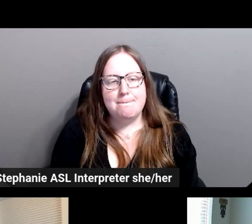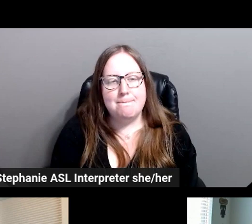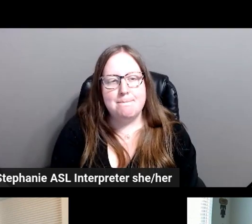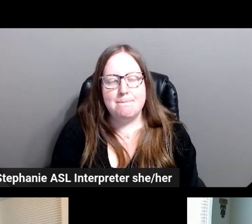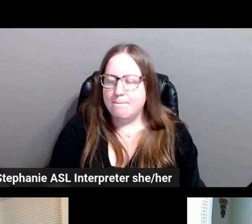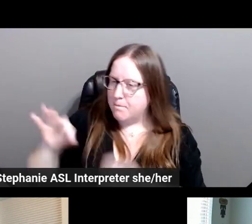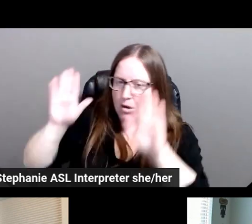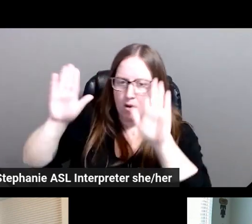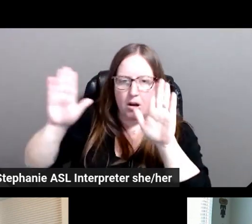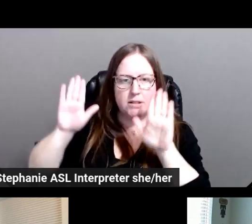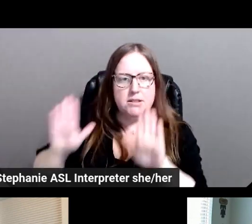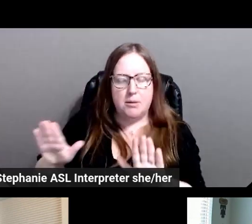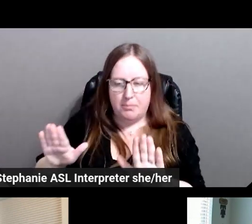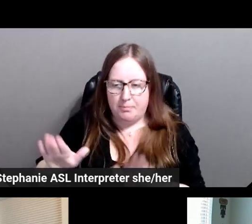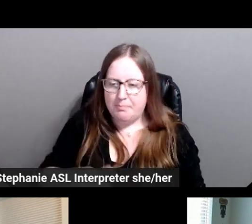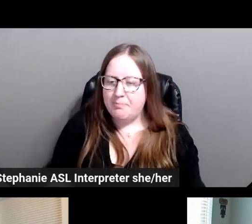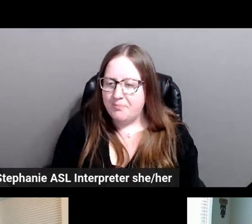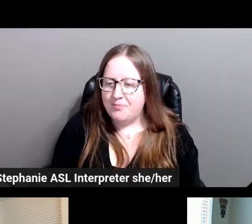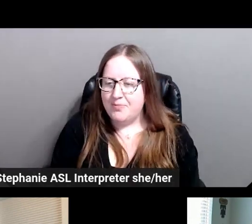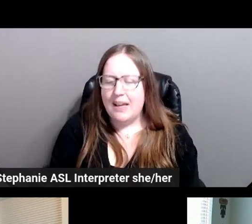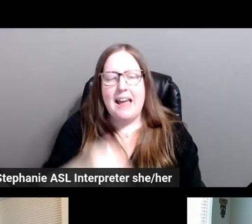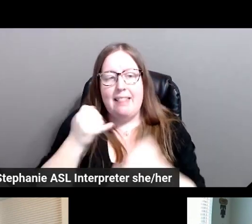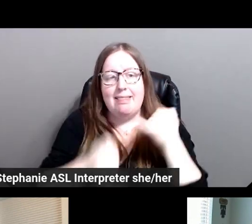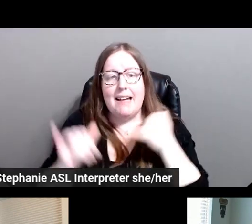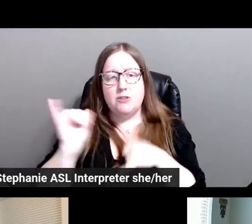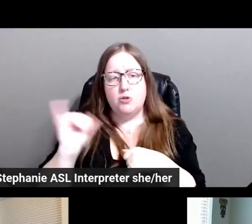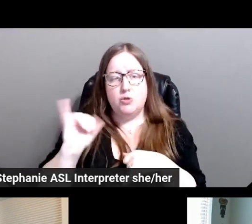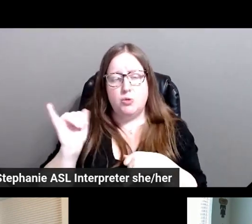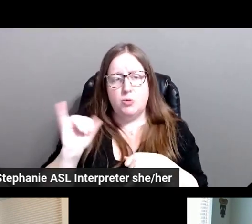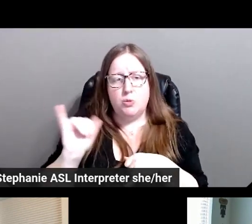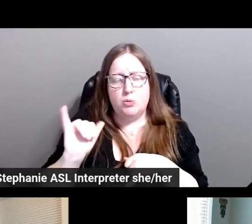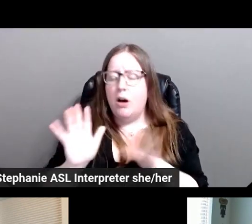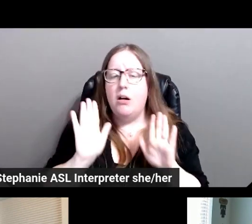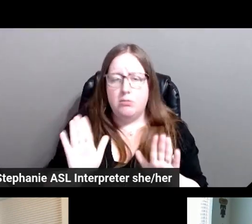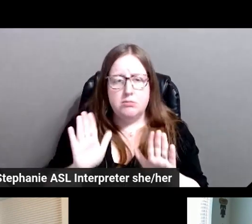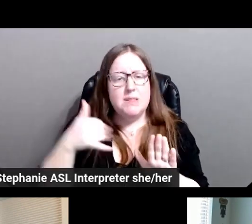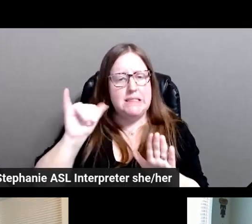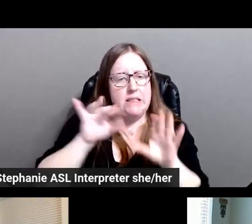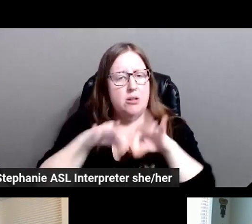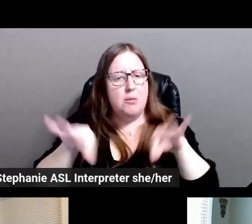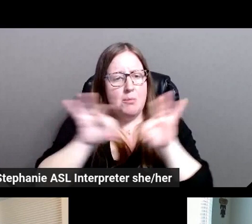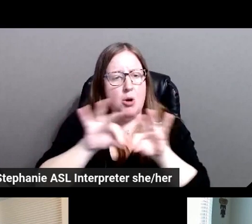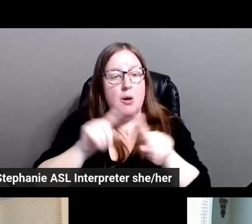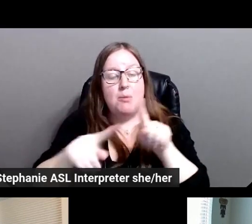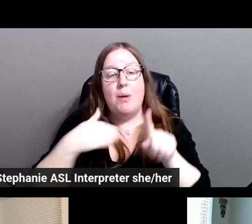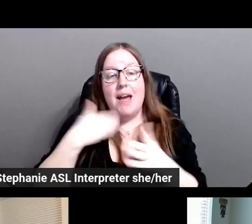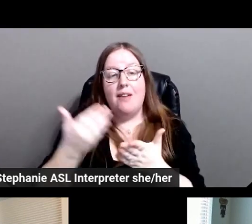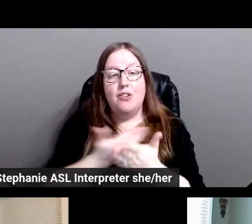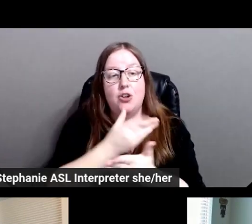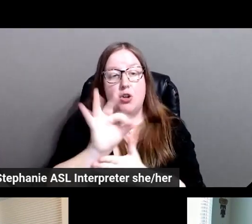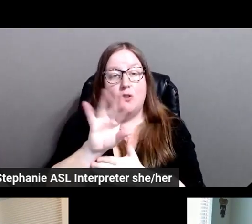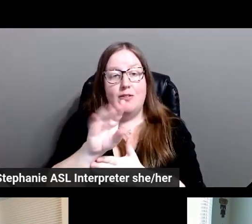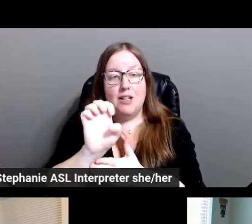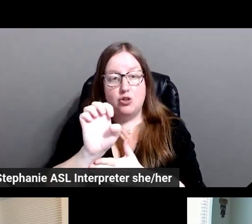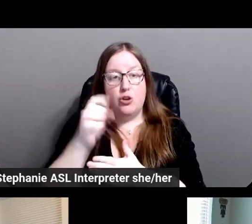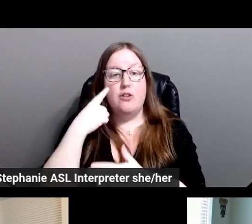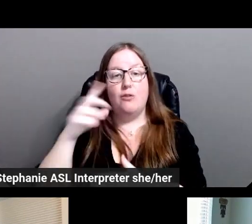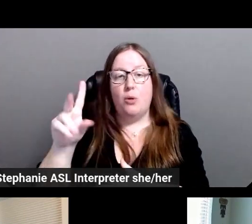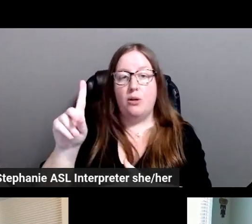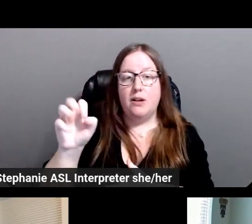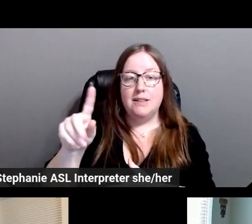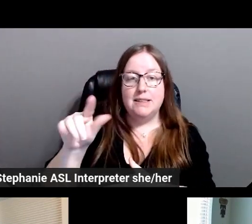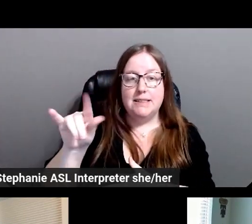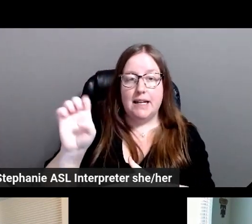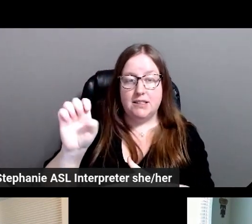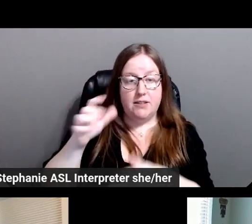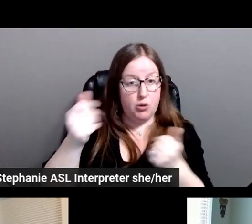Awesome. And then last but not least, certainly not least, we have a new feature to Detective. Can we explain what we